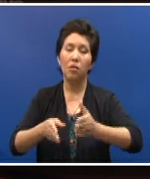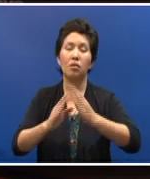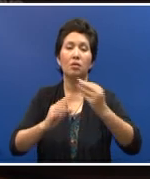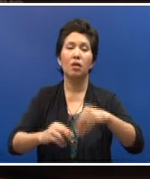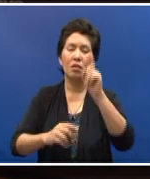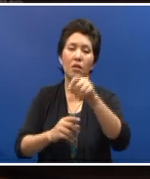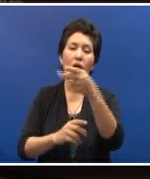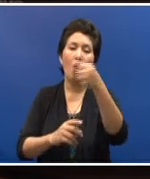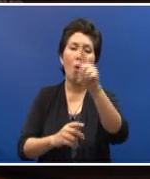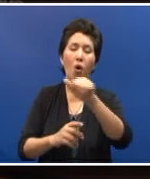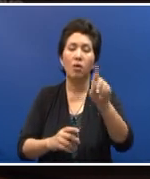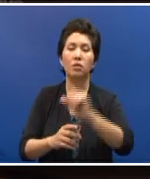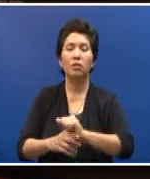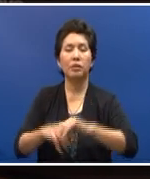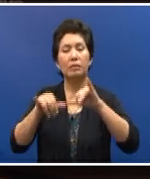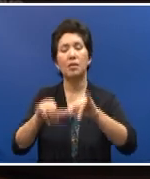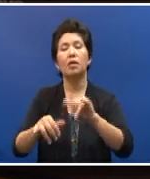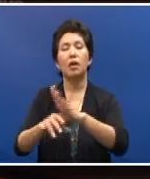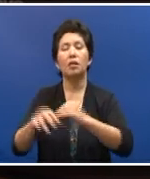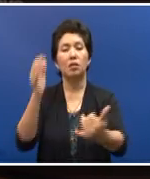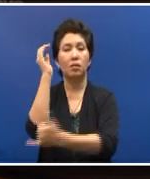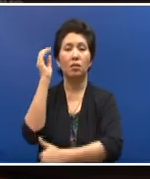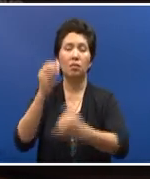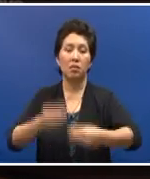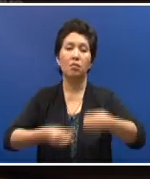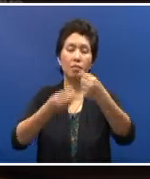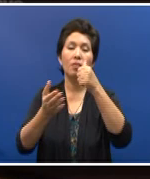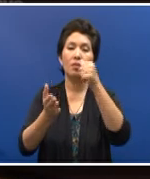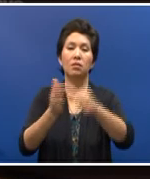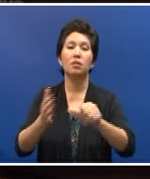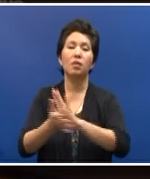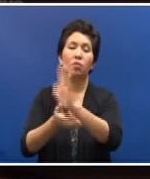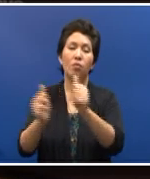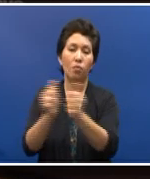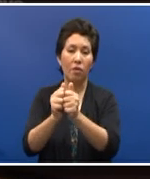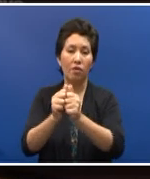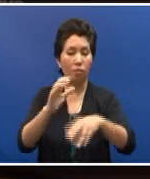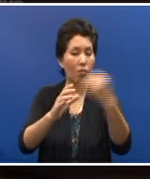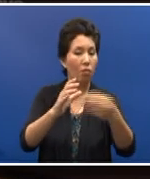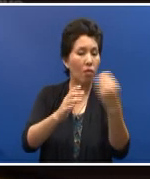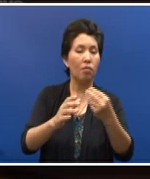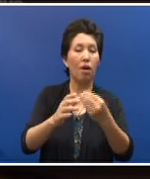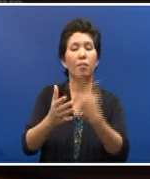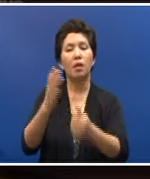crops to the states. Okay, and while the state provides them with products that they need.